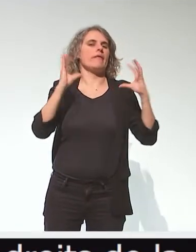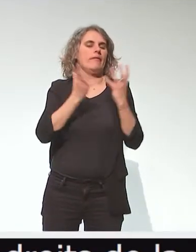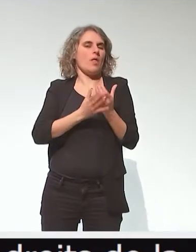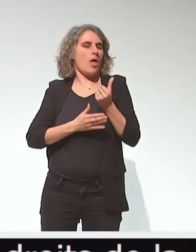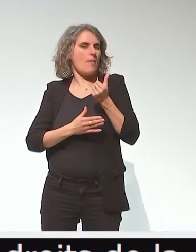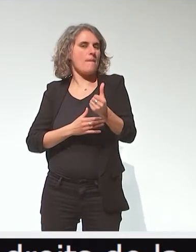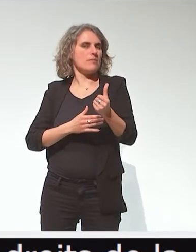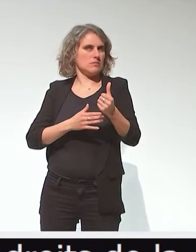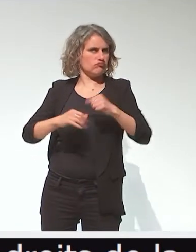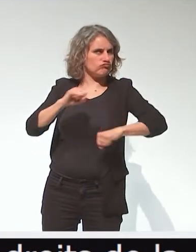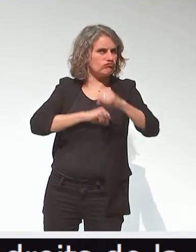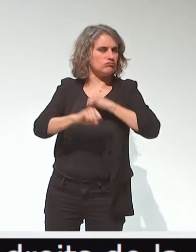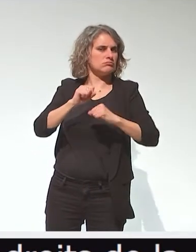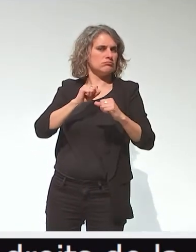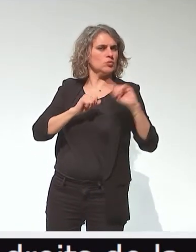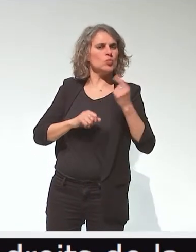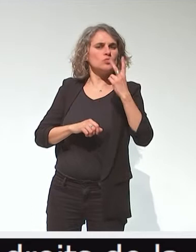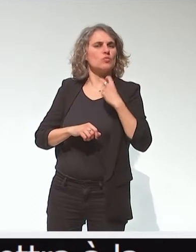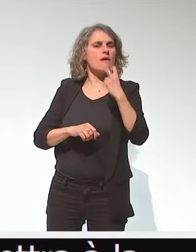implements and guarantees properly